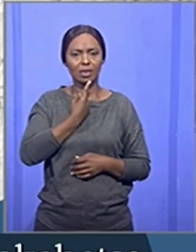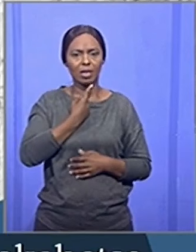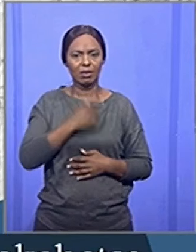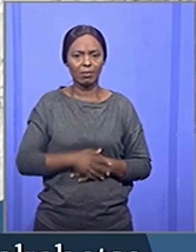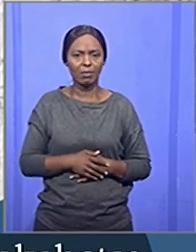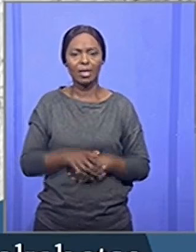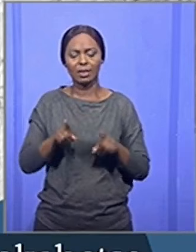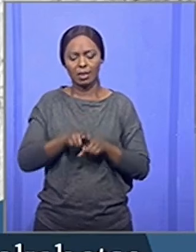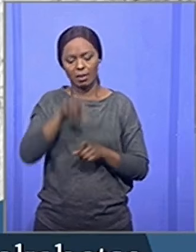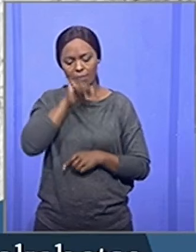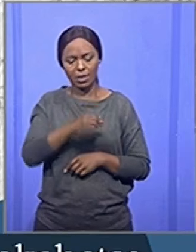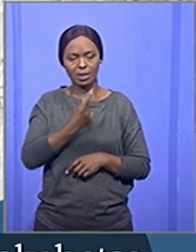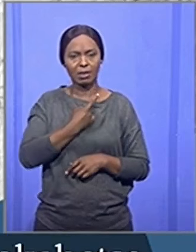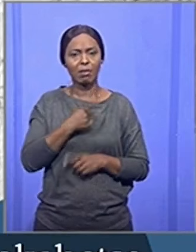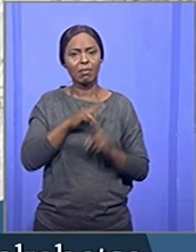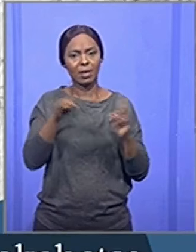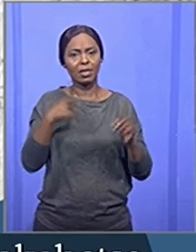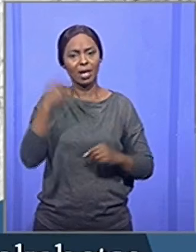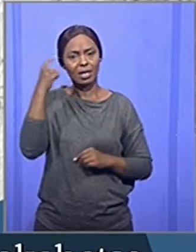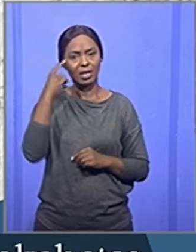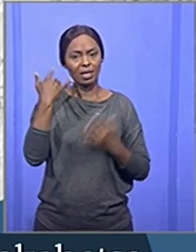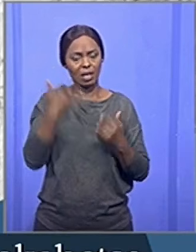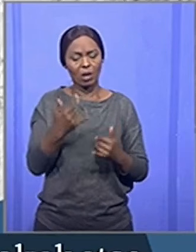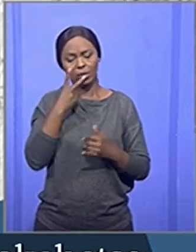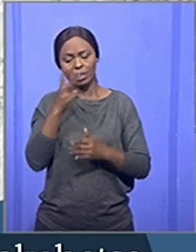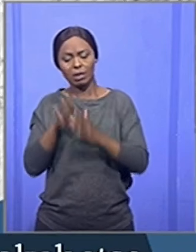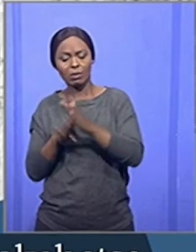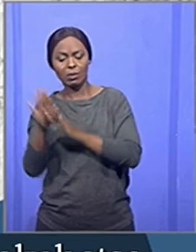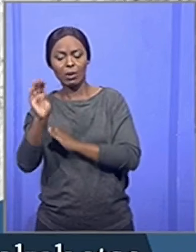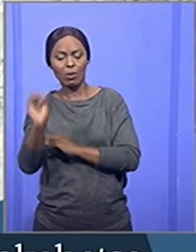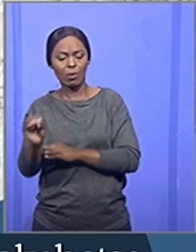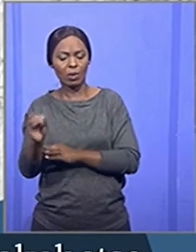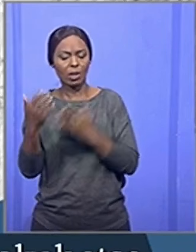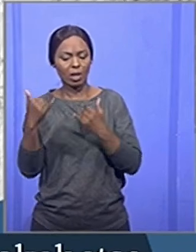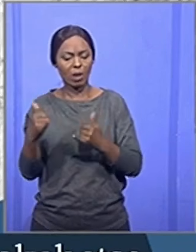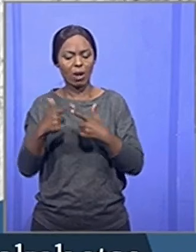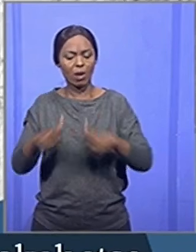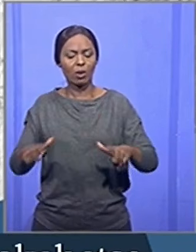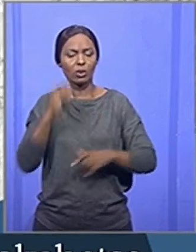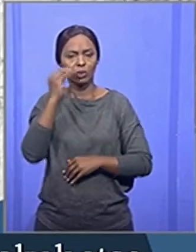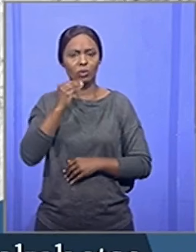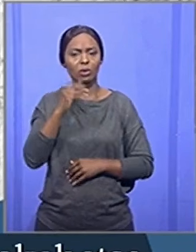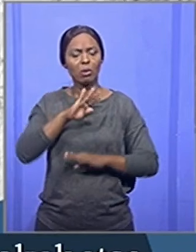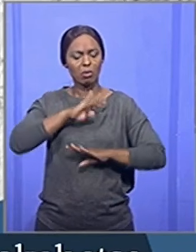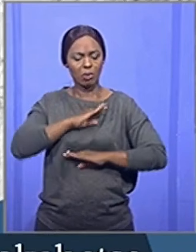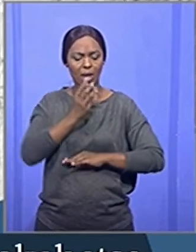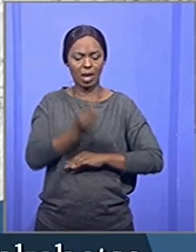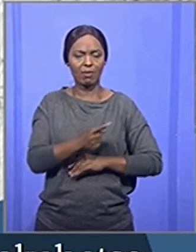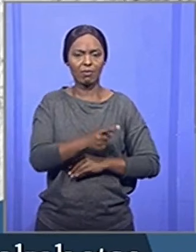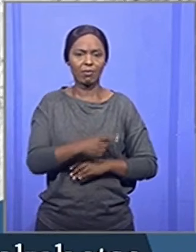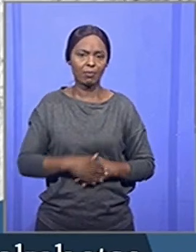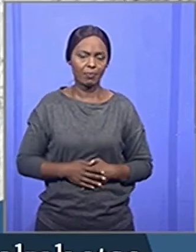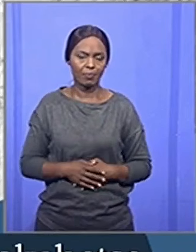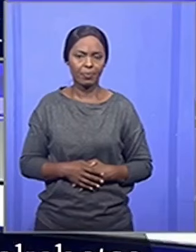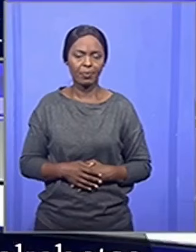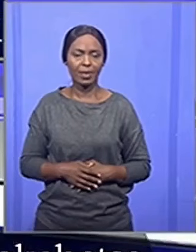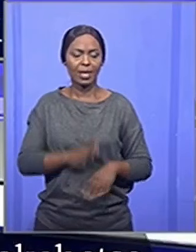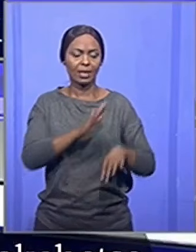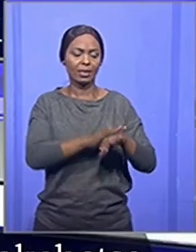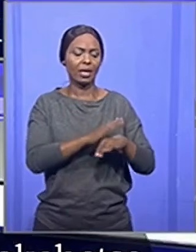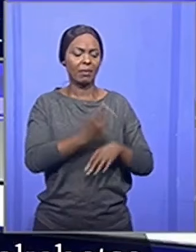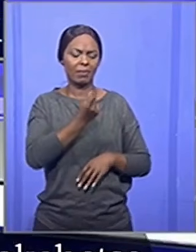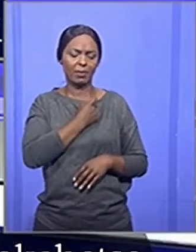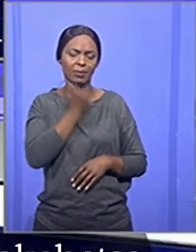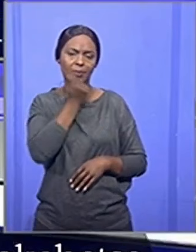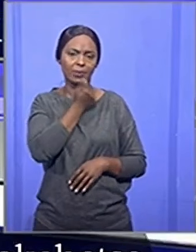ma le teng o kgotsofetse ka kgatelo pele a e bonang e etsahala puong ya Sesotho hona jwale mme Mohale lebitso la nako ha re